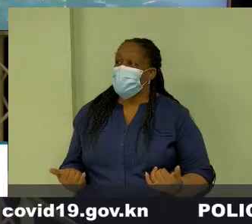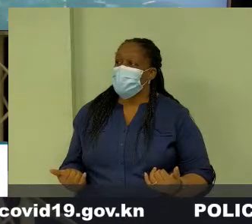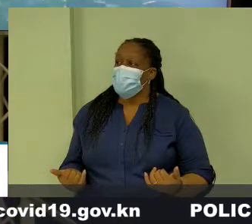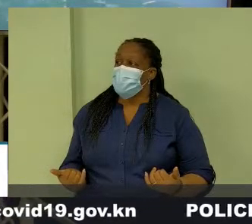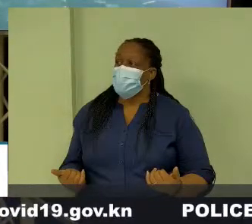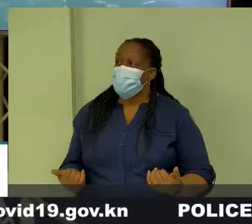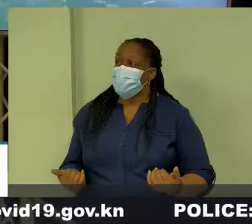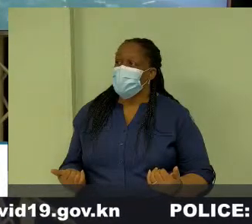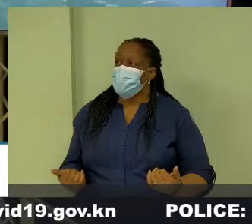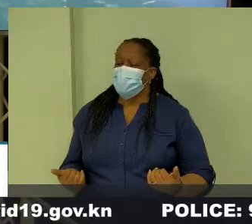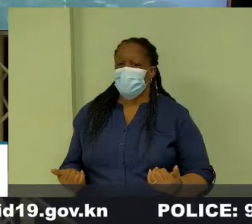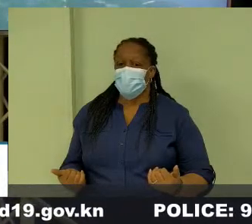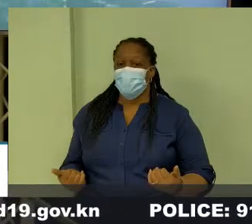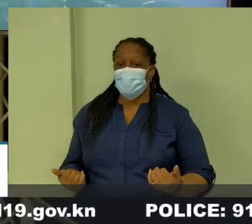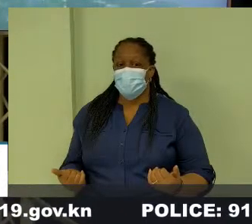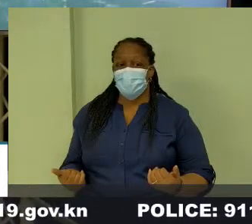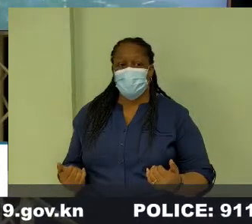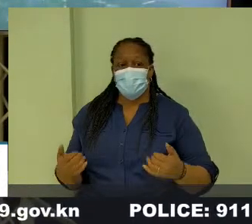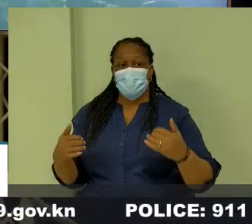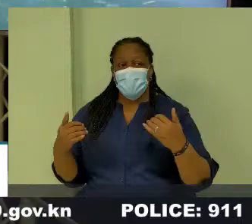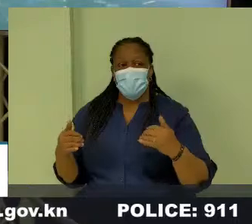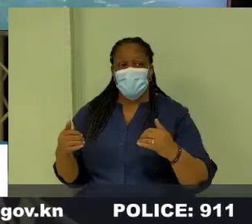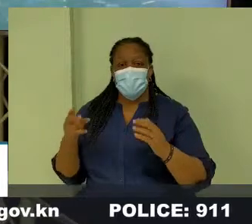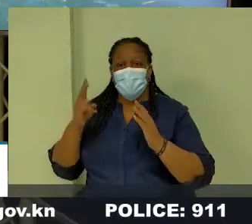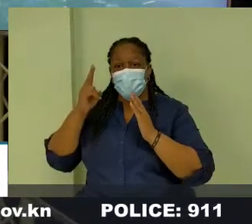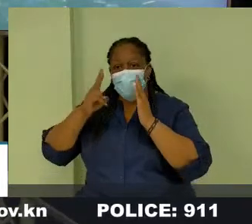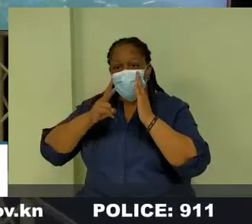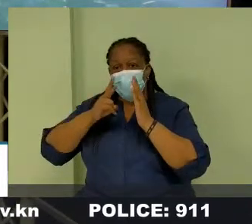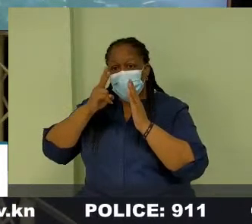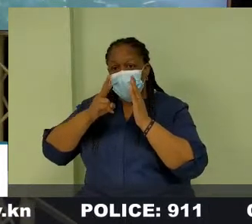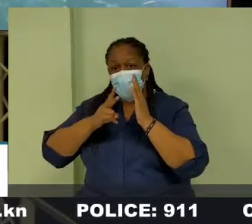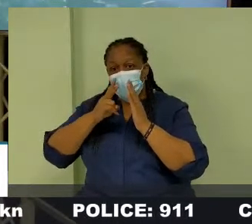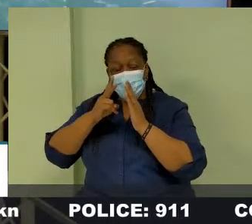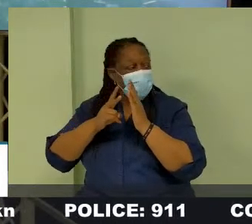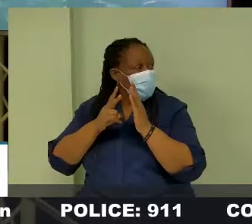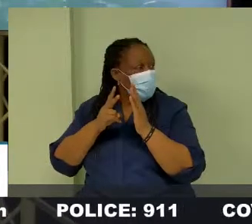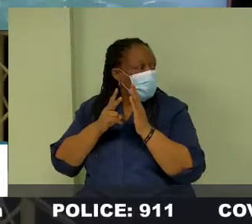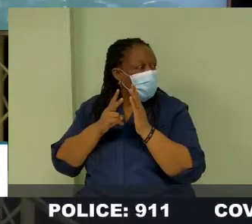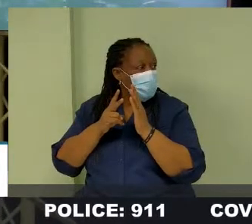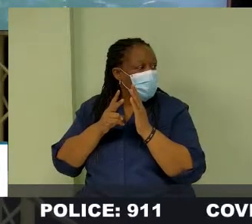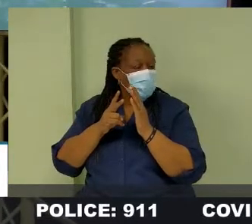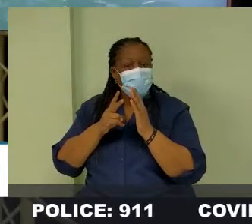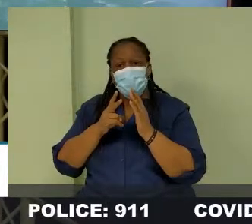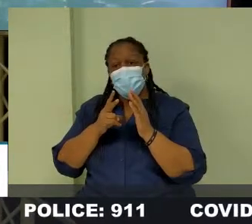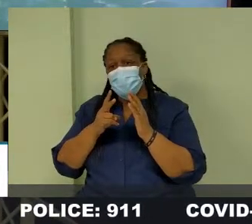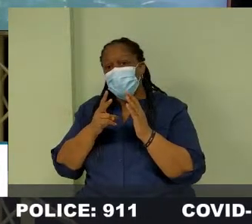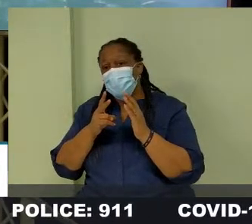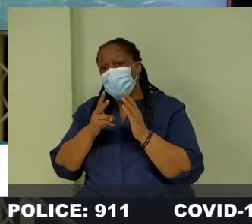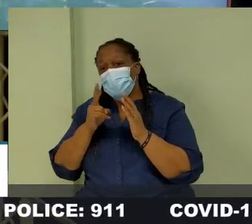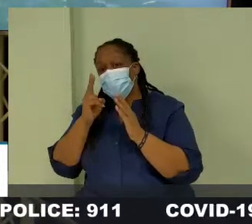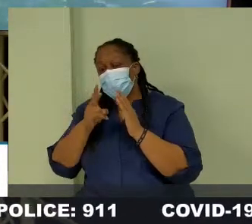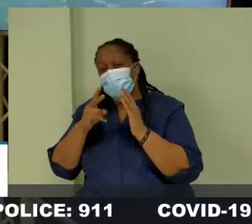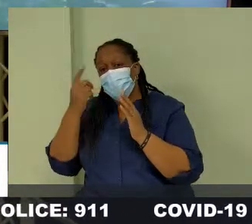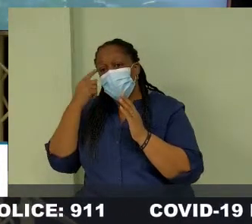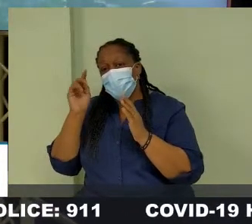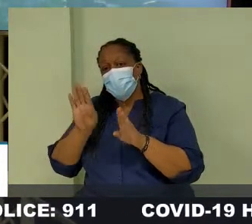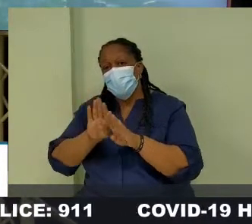playing of a video which has to do with the border reopening.